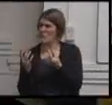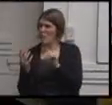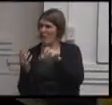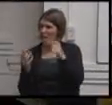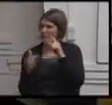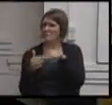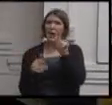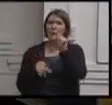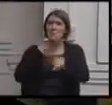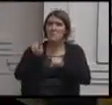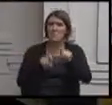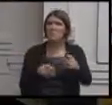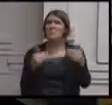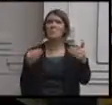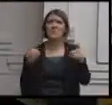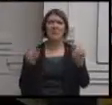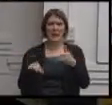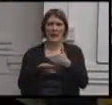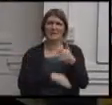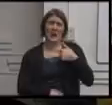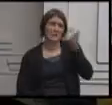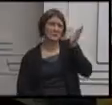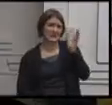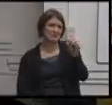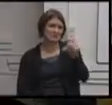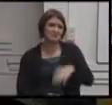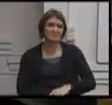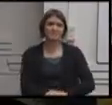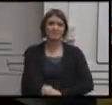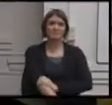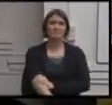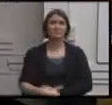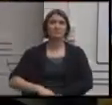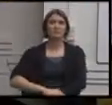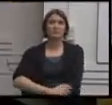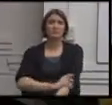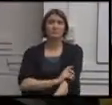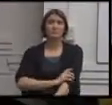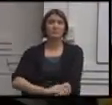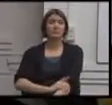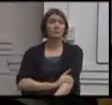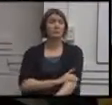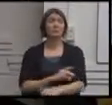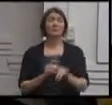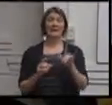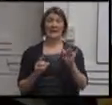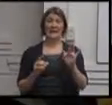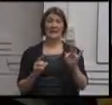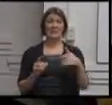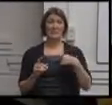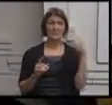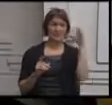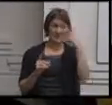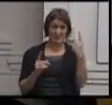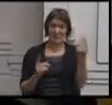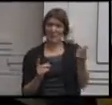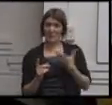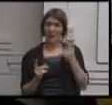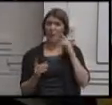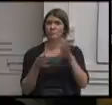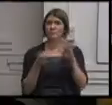and ask us about or touch on, we can certainly go back if we don't cover it during this.